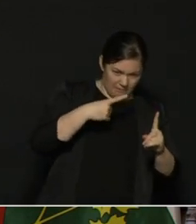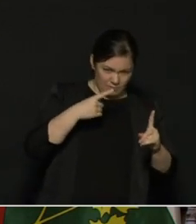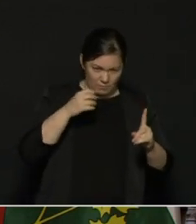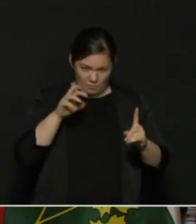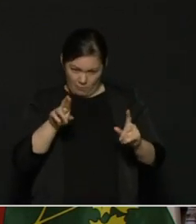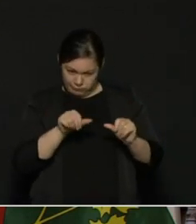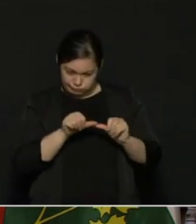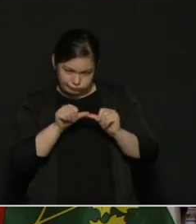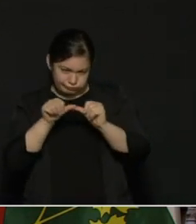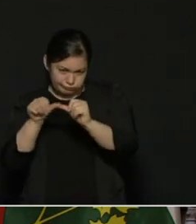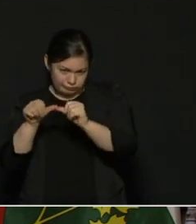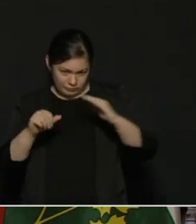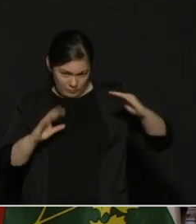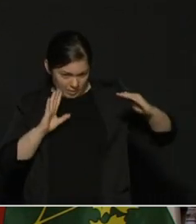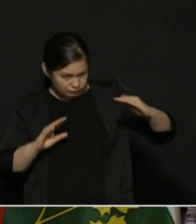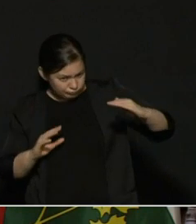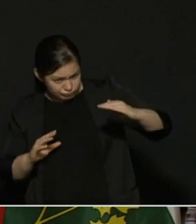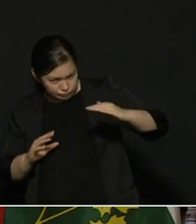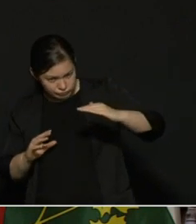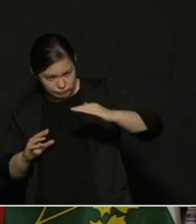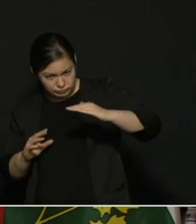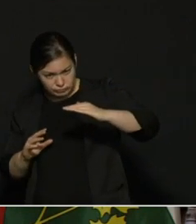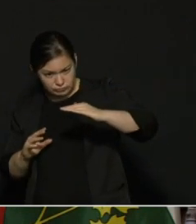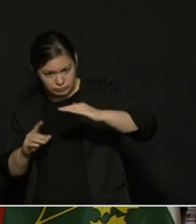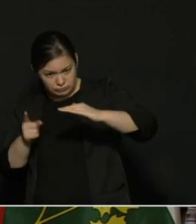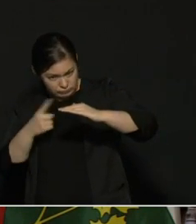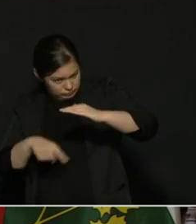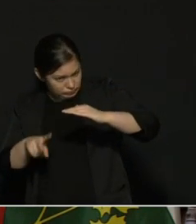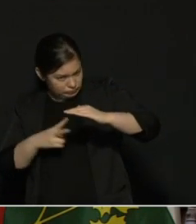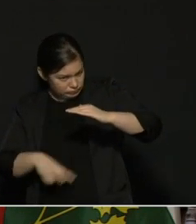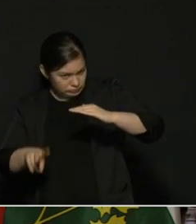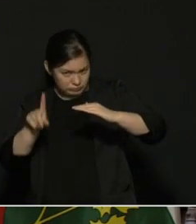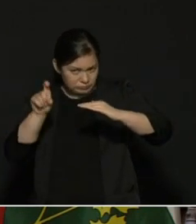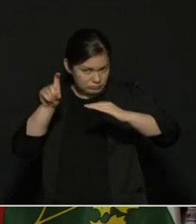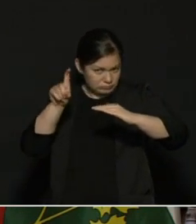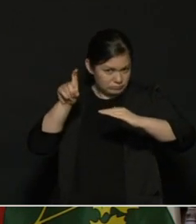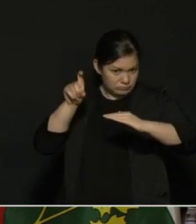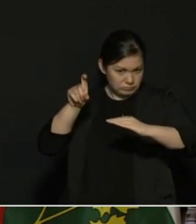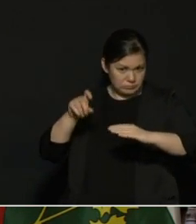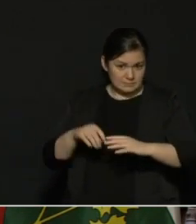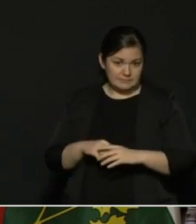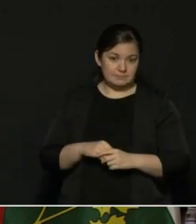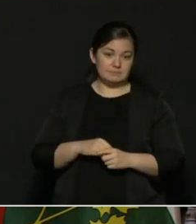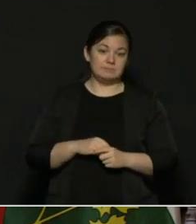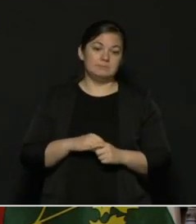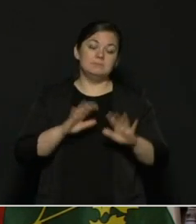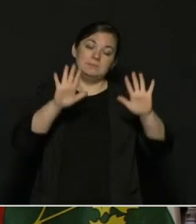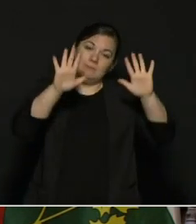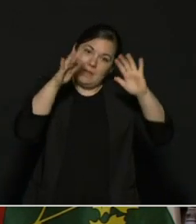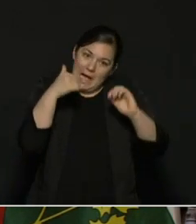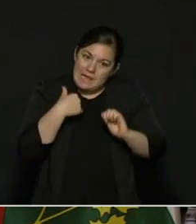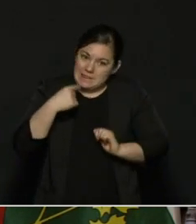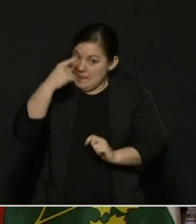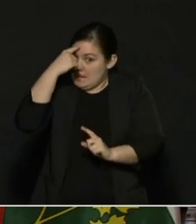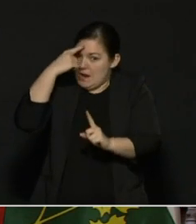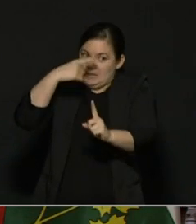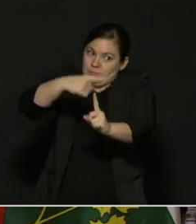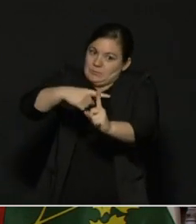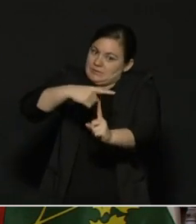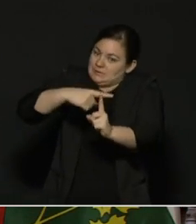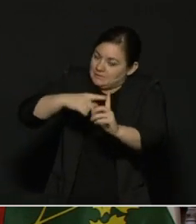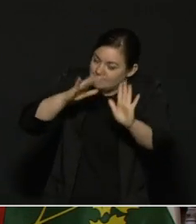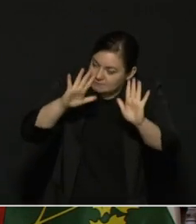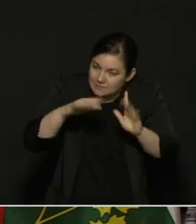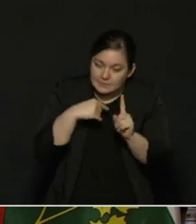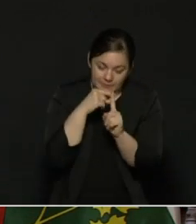for, hopefully for the next few weeks? Yeah, I think it's a good sign. As I said, the numbers, when we talked about that, where we bounced up to 5